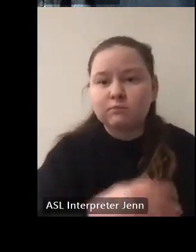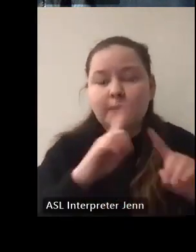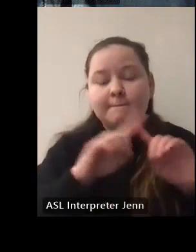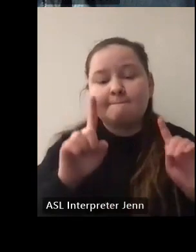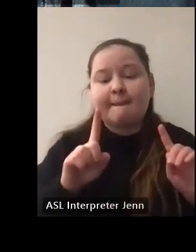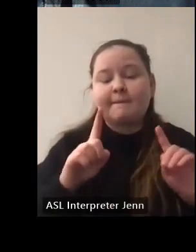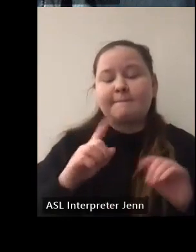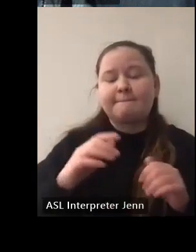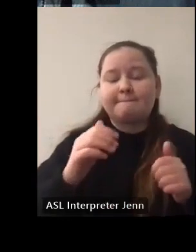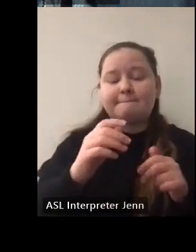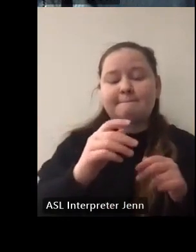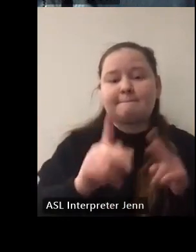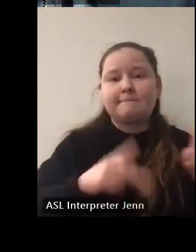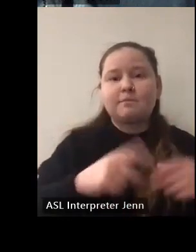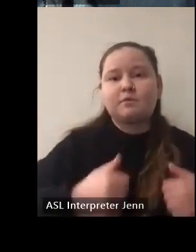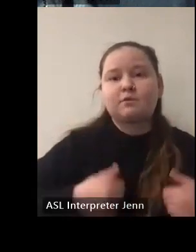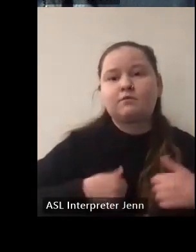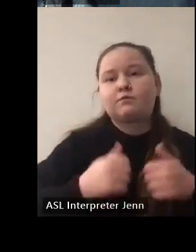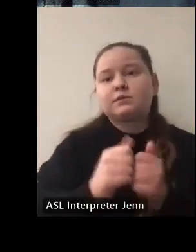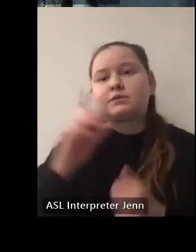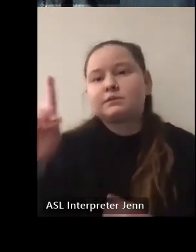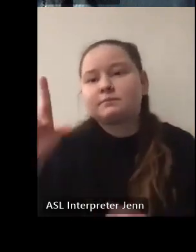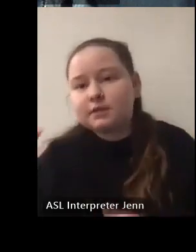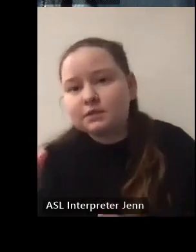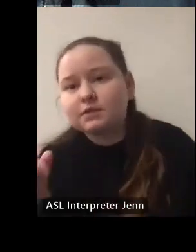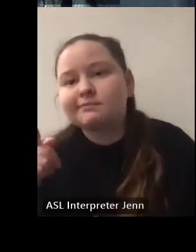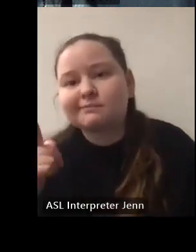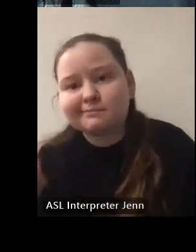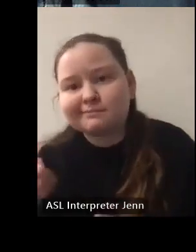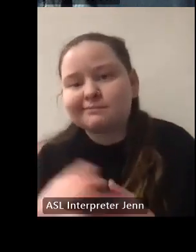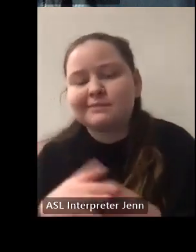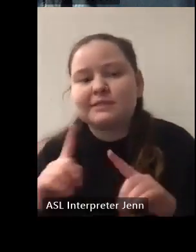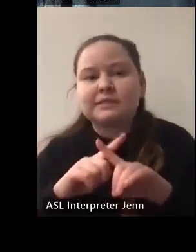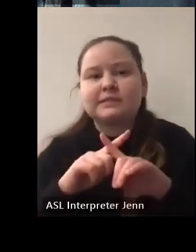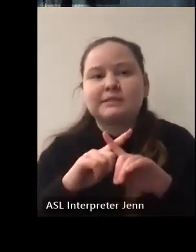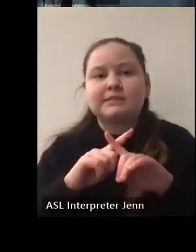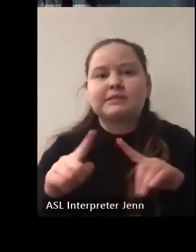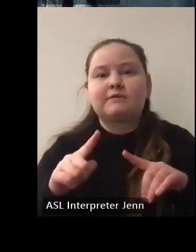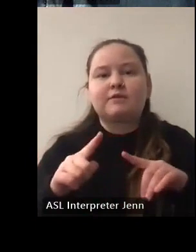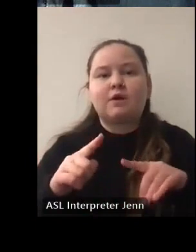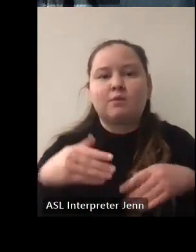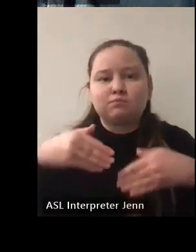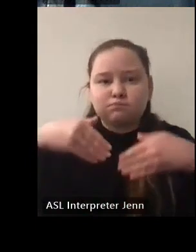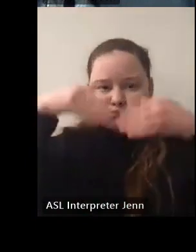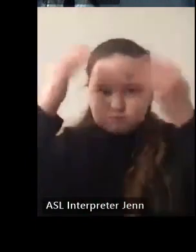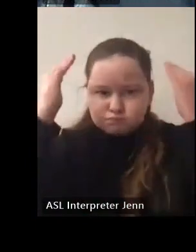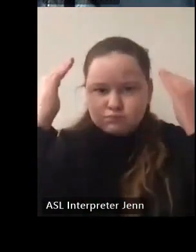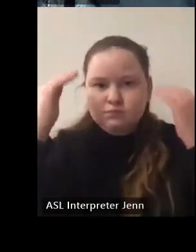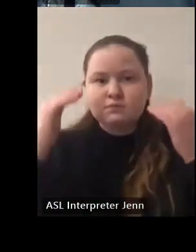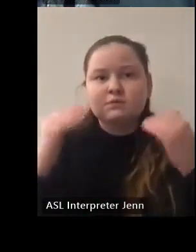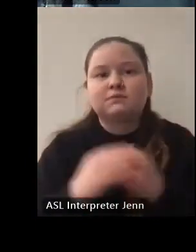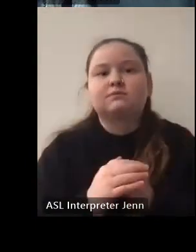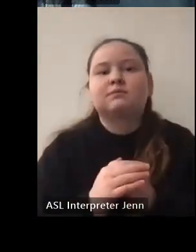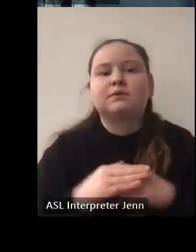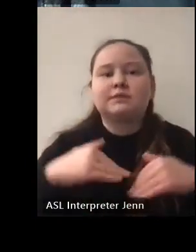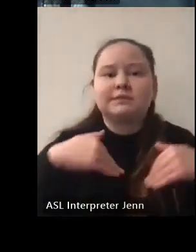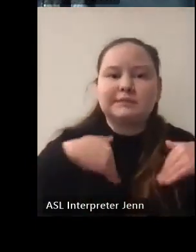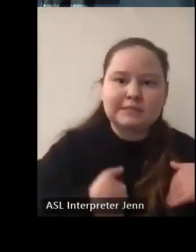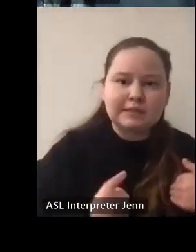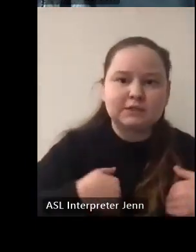its aftermath have activated waves of burnout, dysfunction, fatigue, chronic pain, and much, much